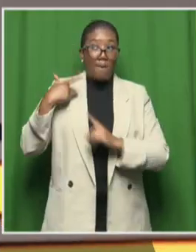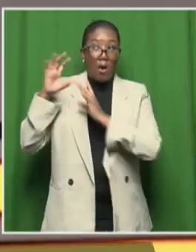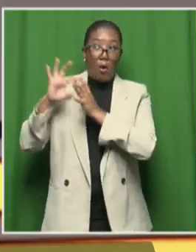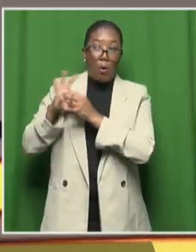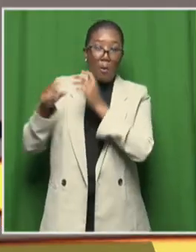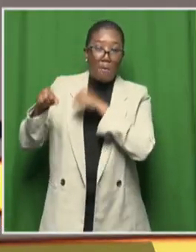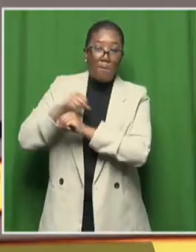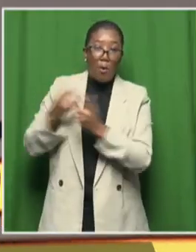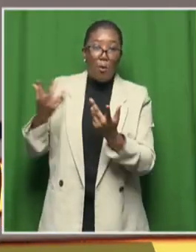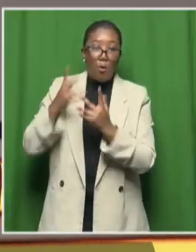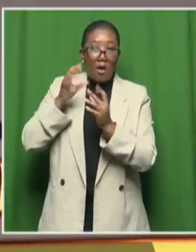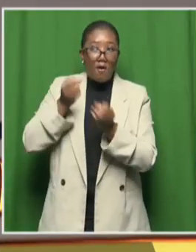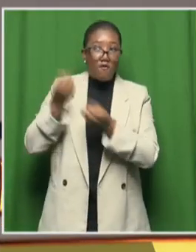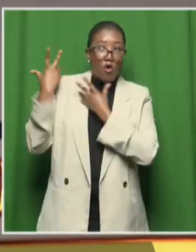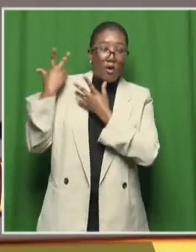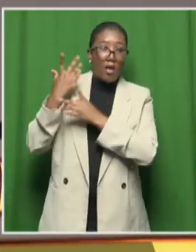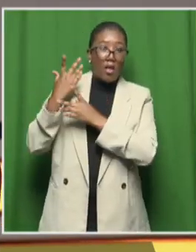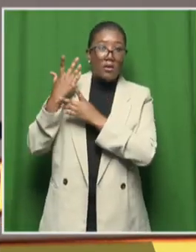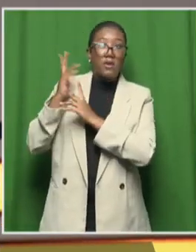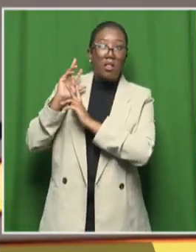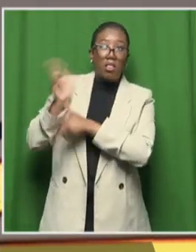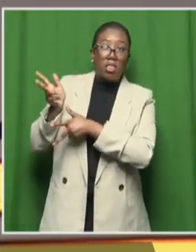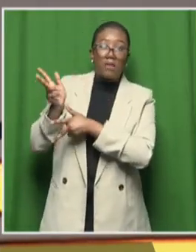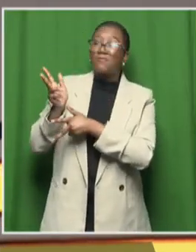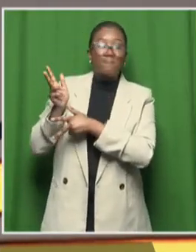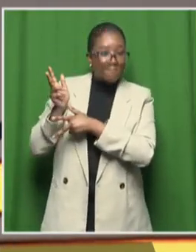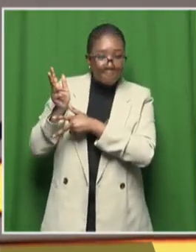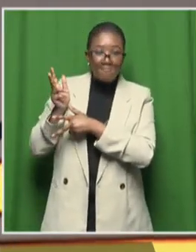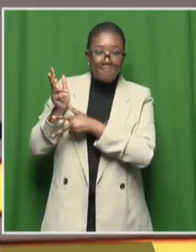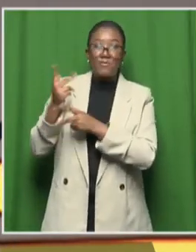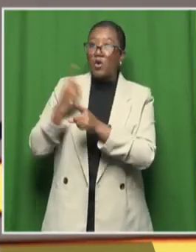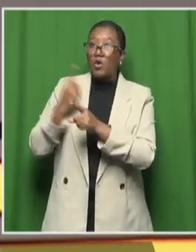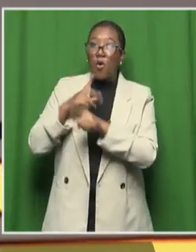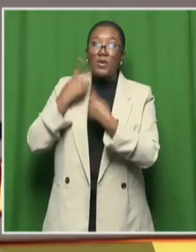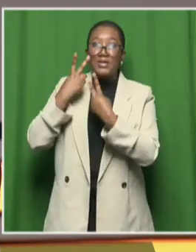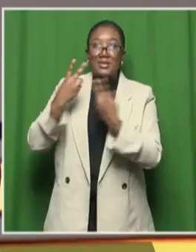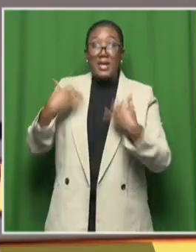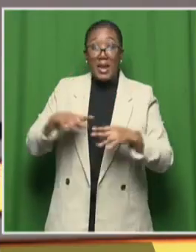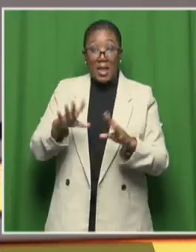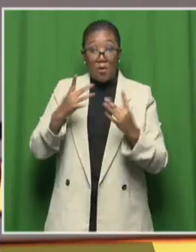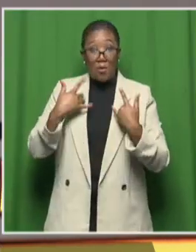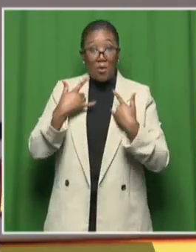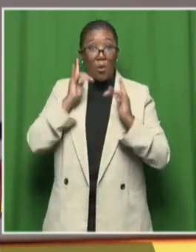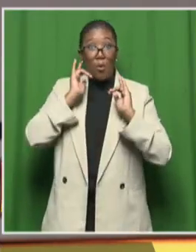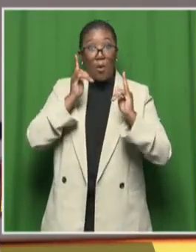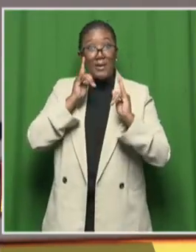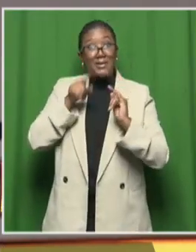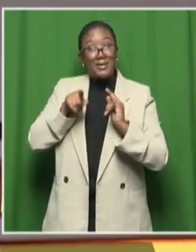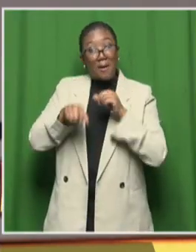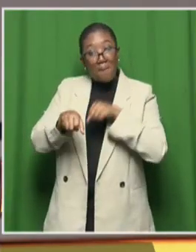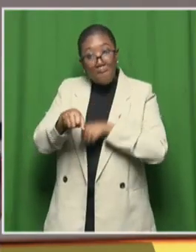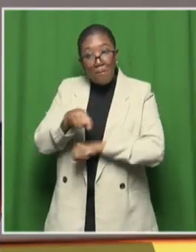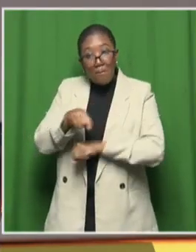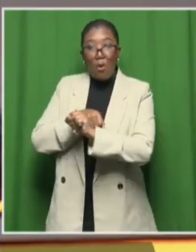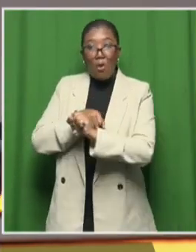why, as we sit here today, we are watching proceedings from the very place